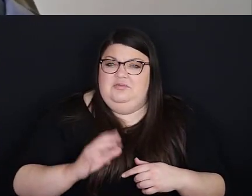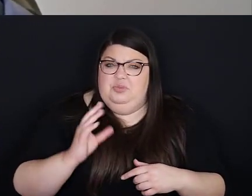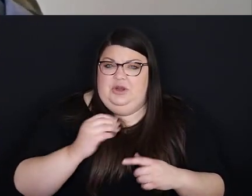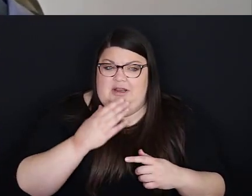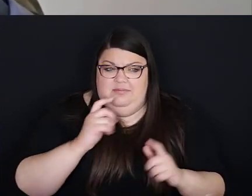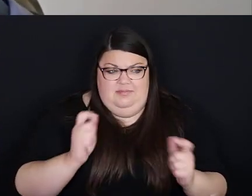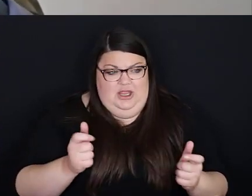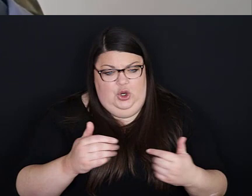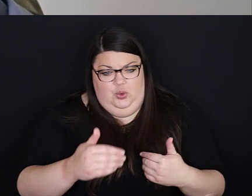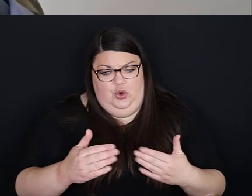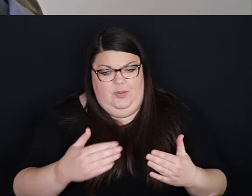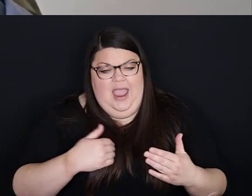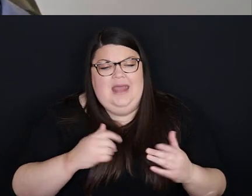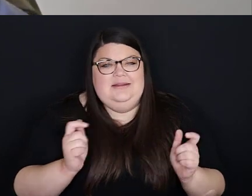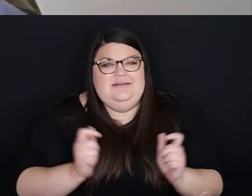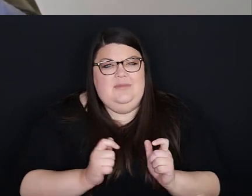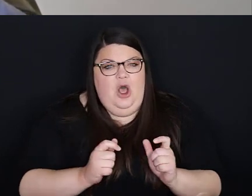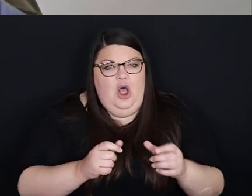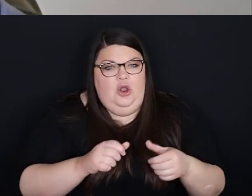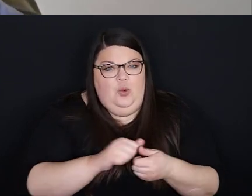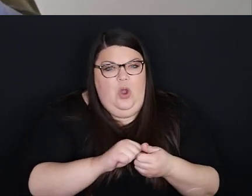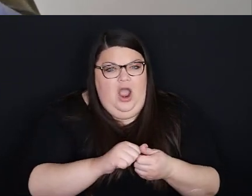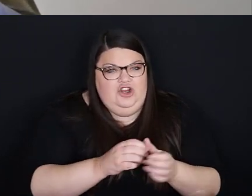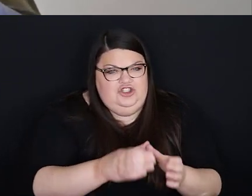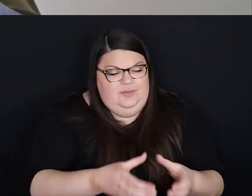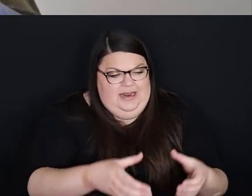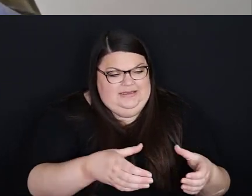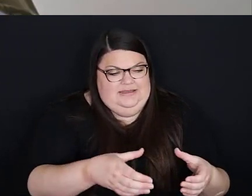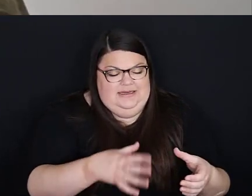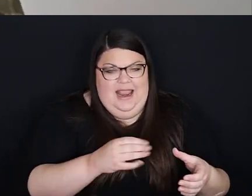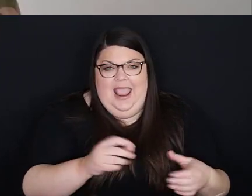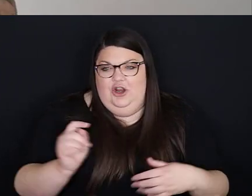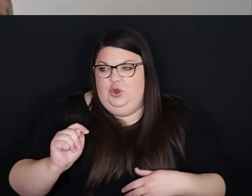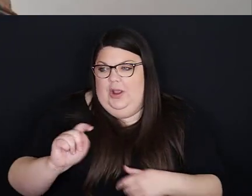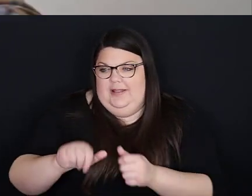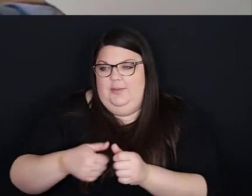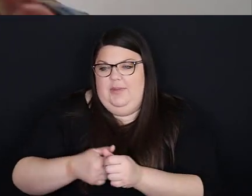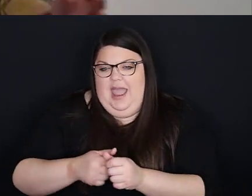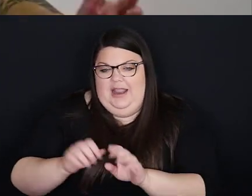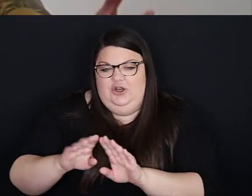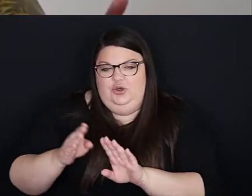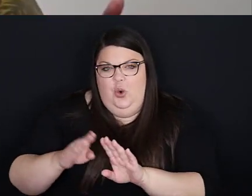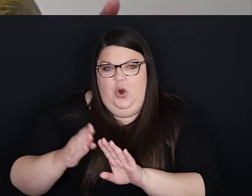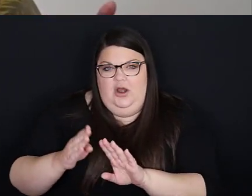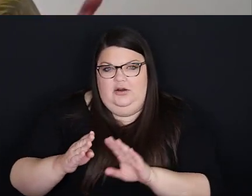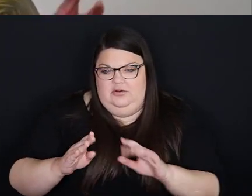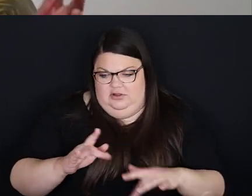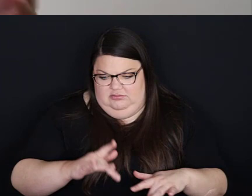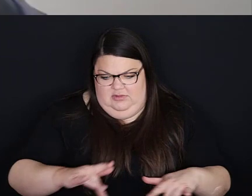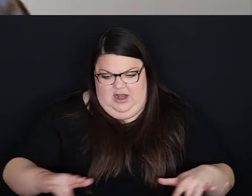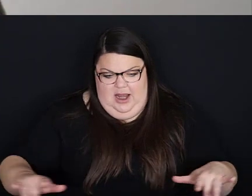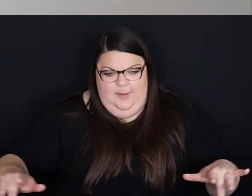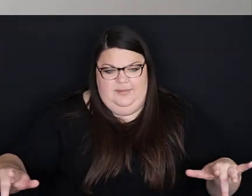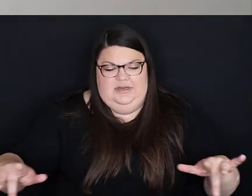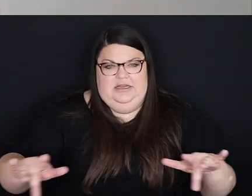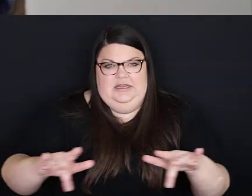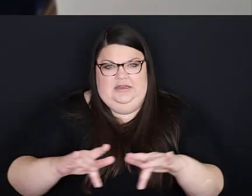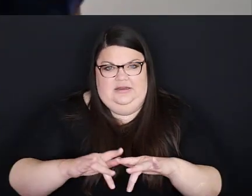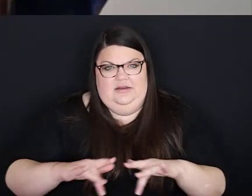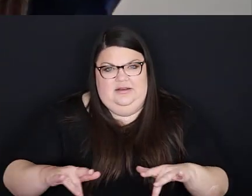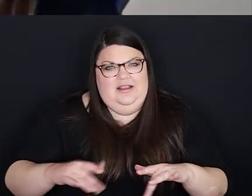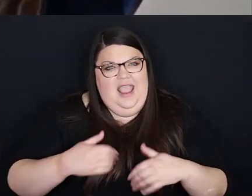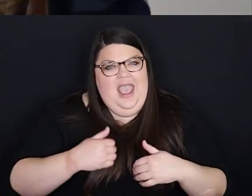room. It had a little tiny wash basin and a toilet behind a door, and the rest was just empty space. It had